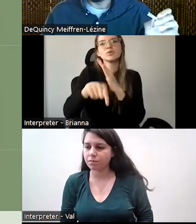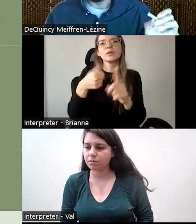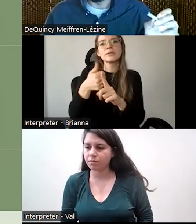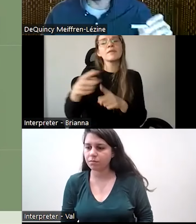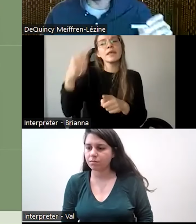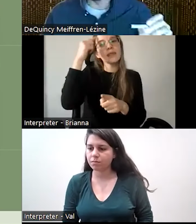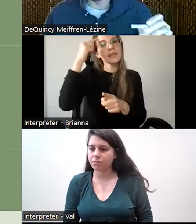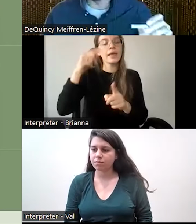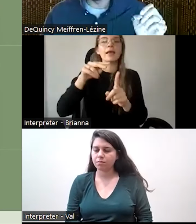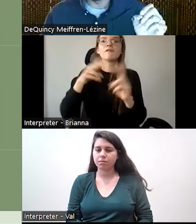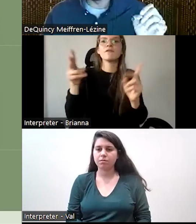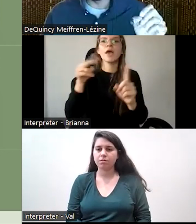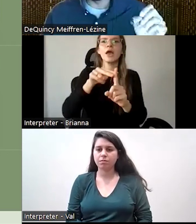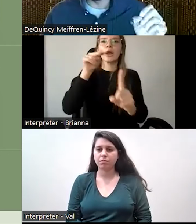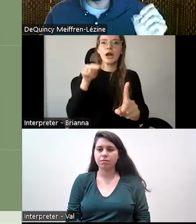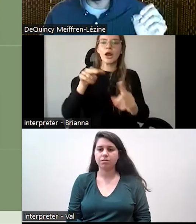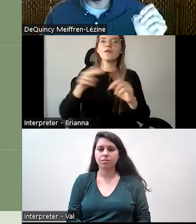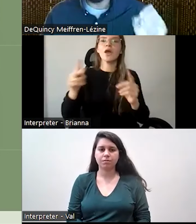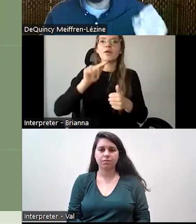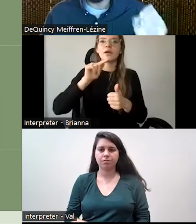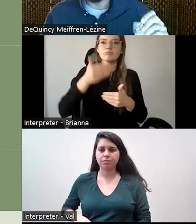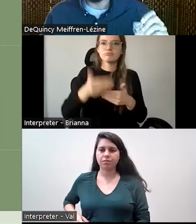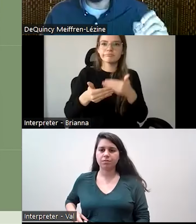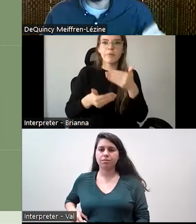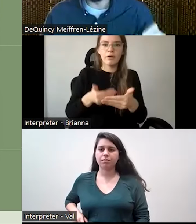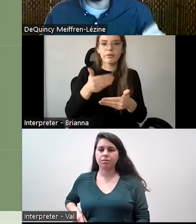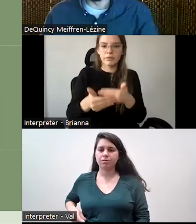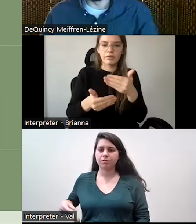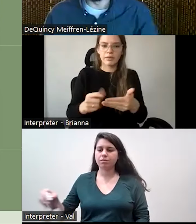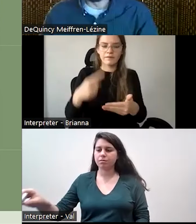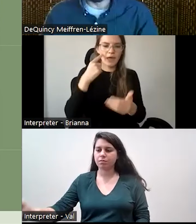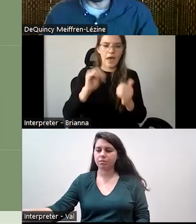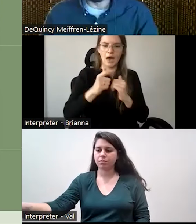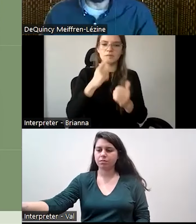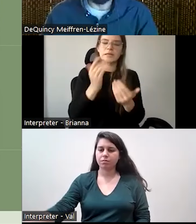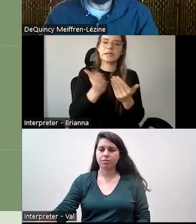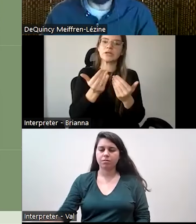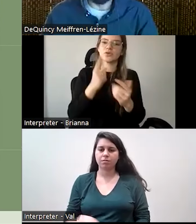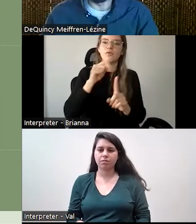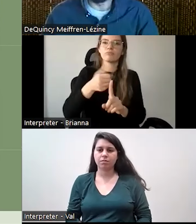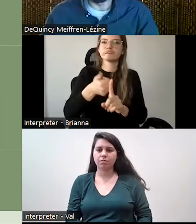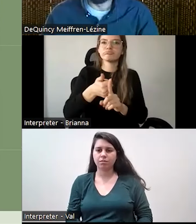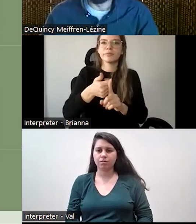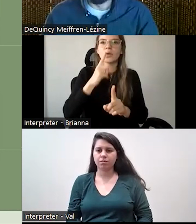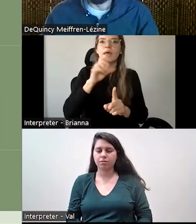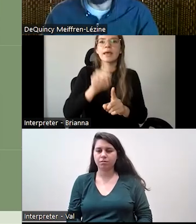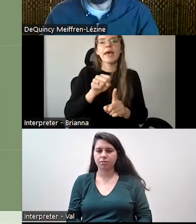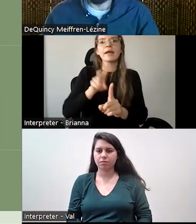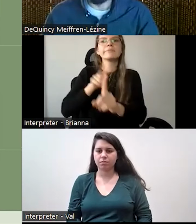very methodical way that will enable it to be easier for them to employ later